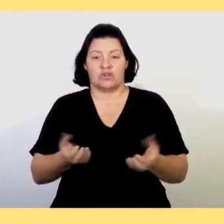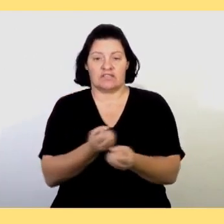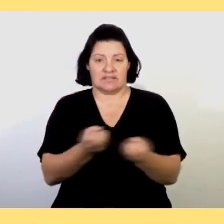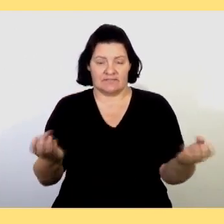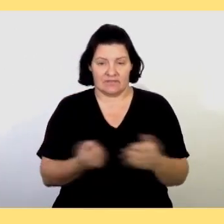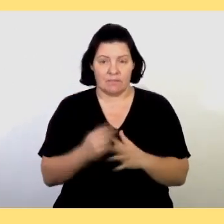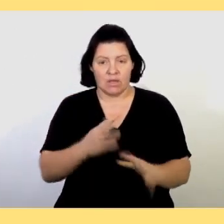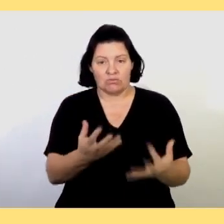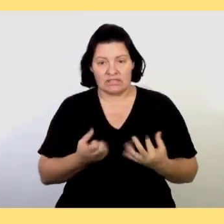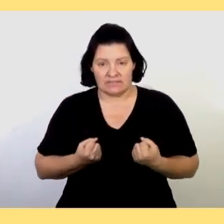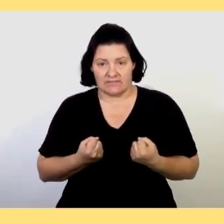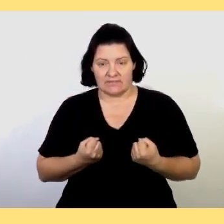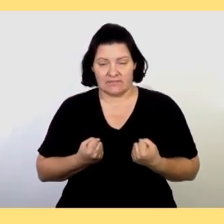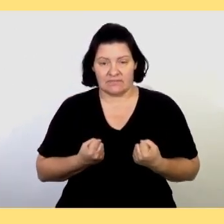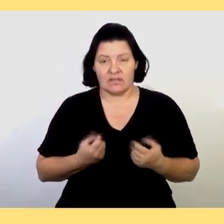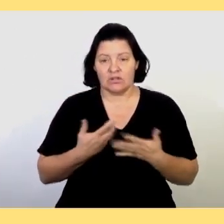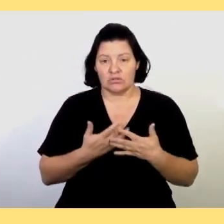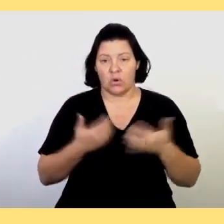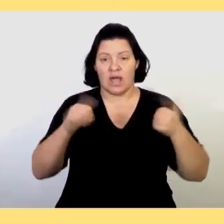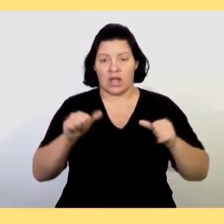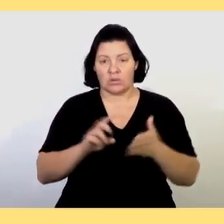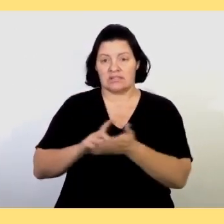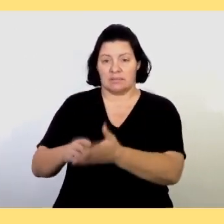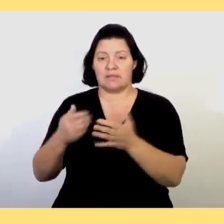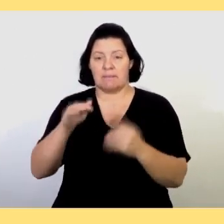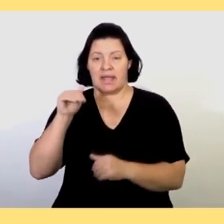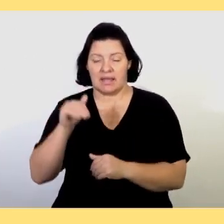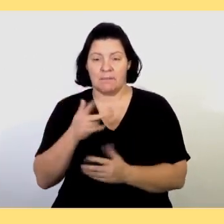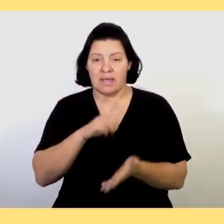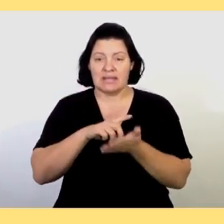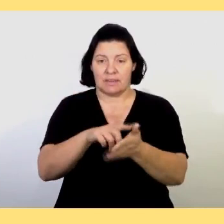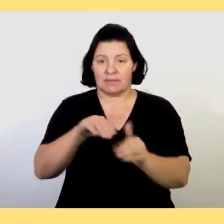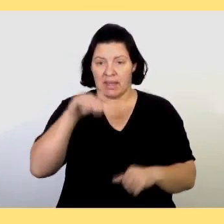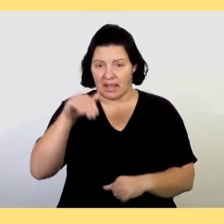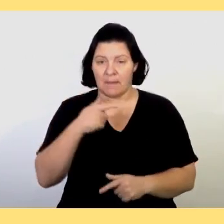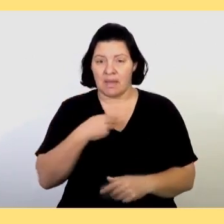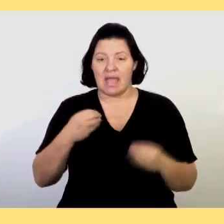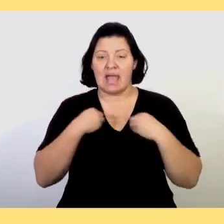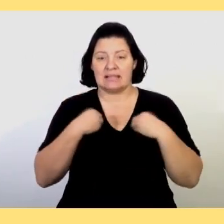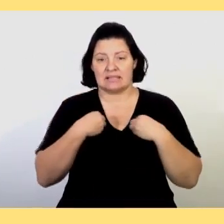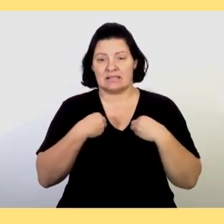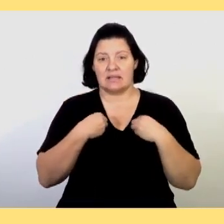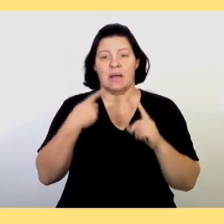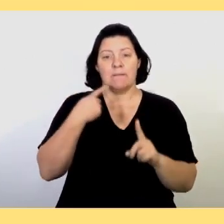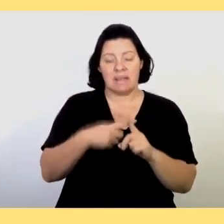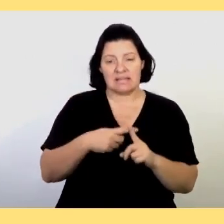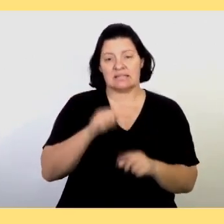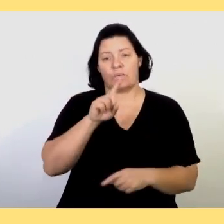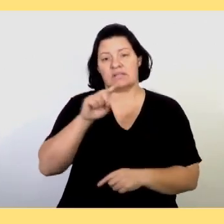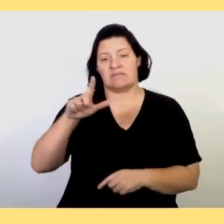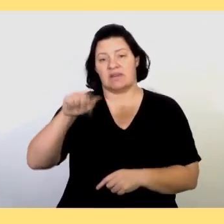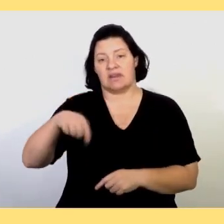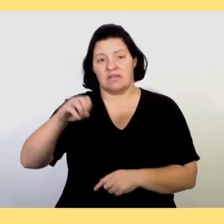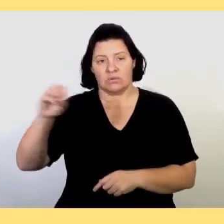rendered. We are receiving. So account debit is bank. Once I debit my bank, my assets is plus